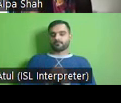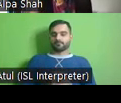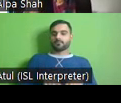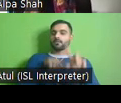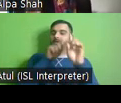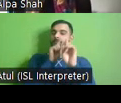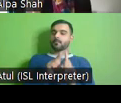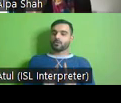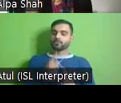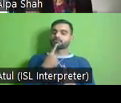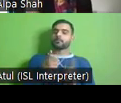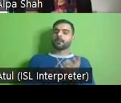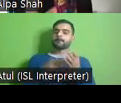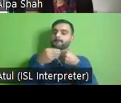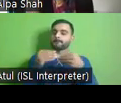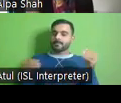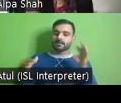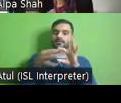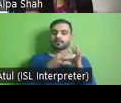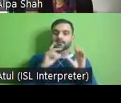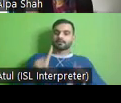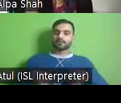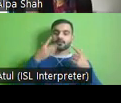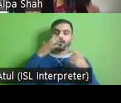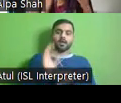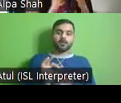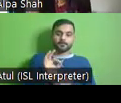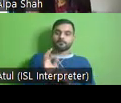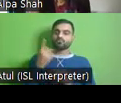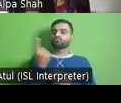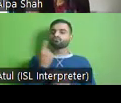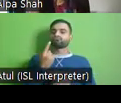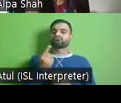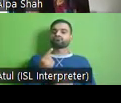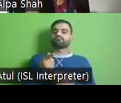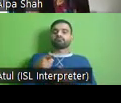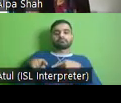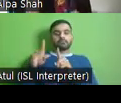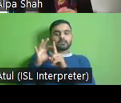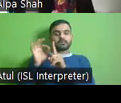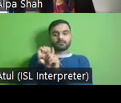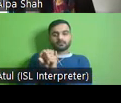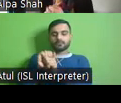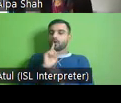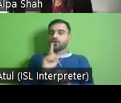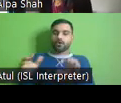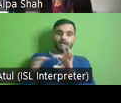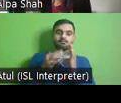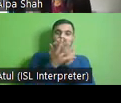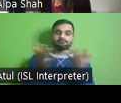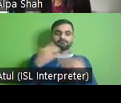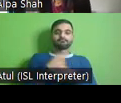point is that the material struggles for livelihoods are important, not just in and of themselves, but in order to produce